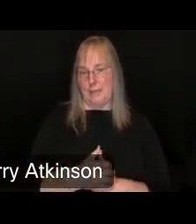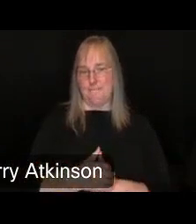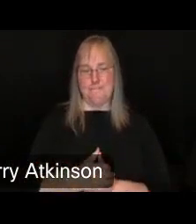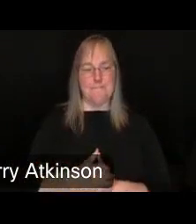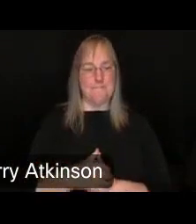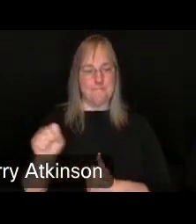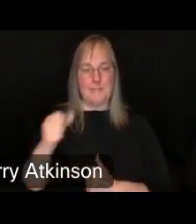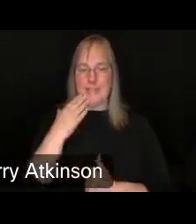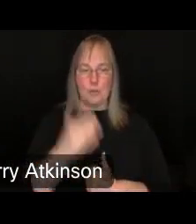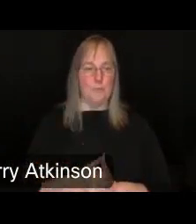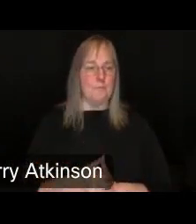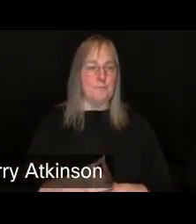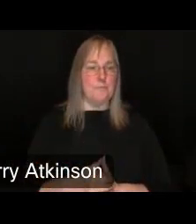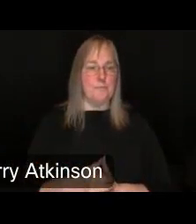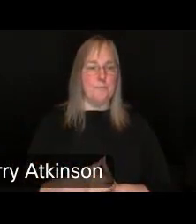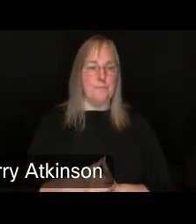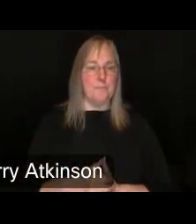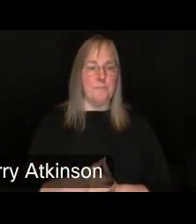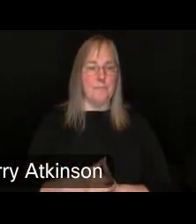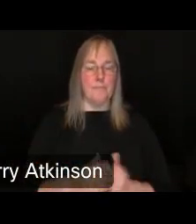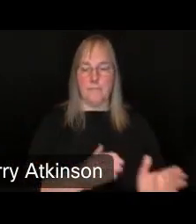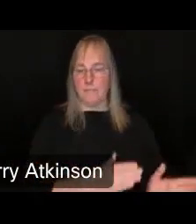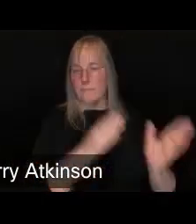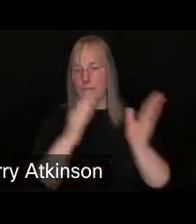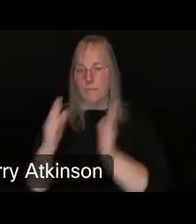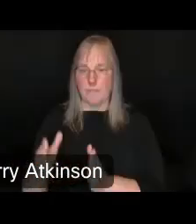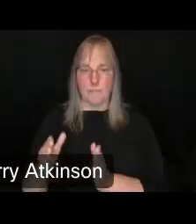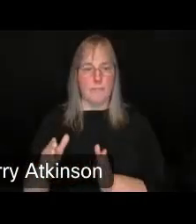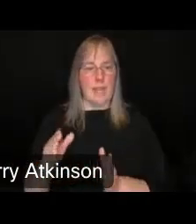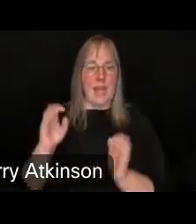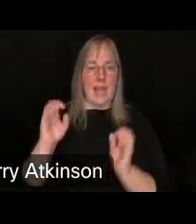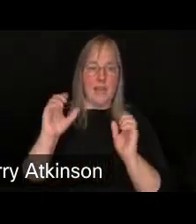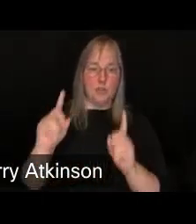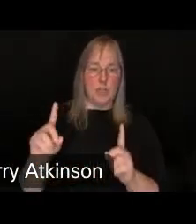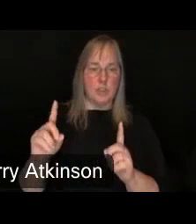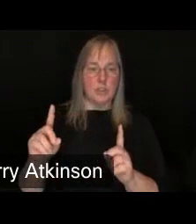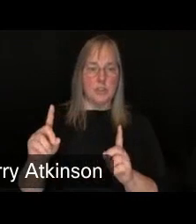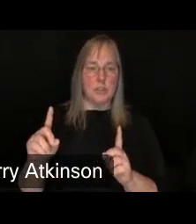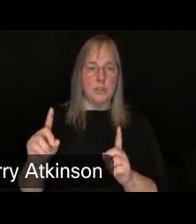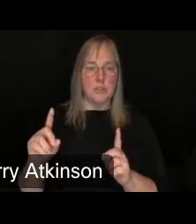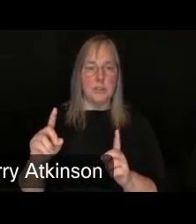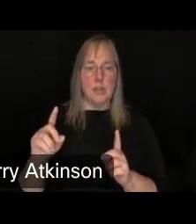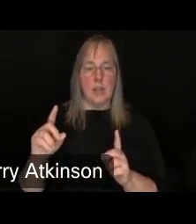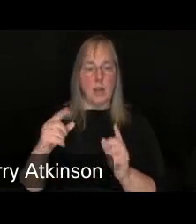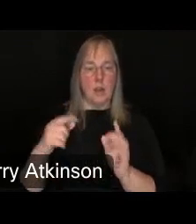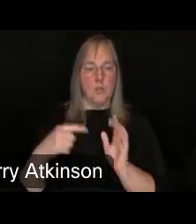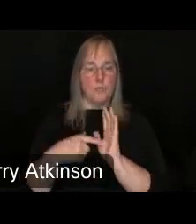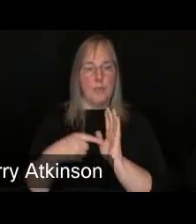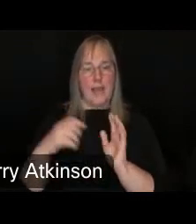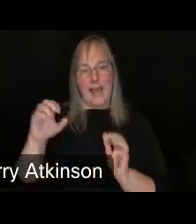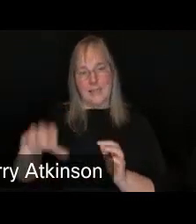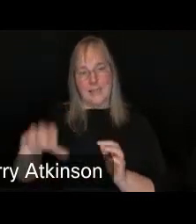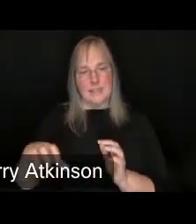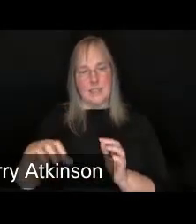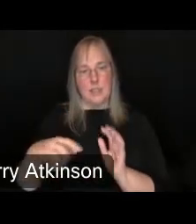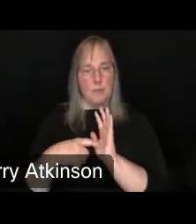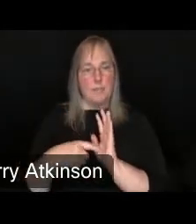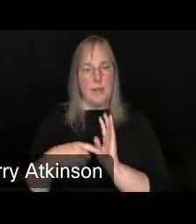you. Let's go to our education entity representative, Angela. Angela Braid.